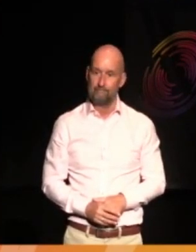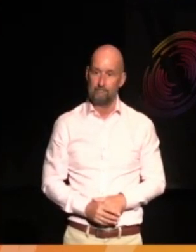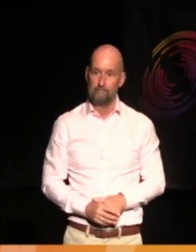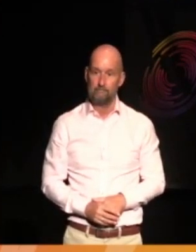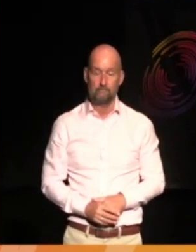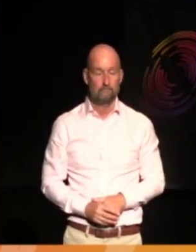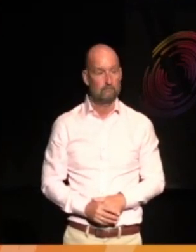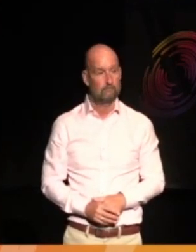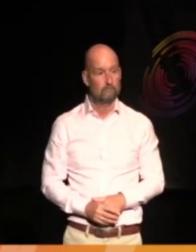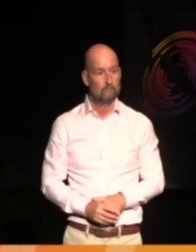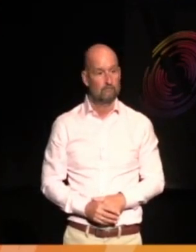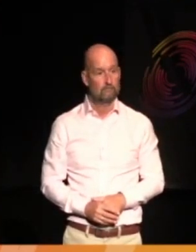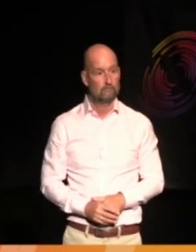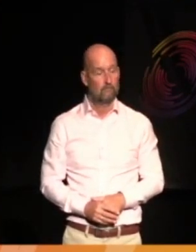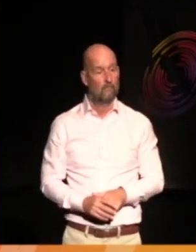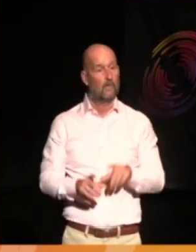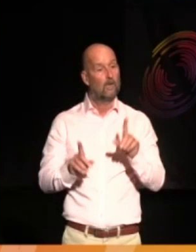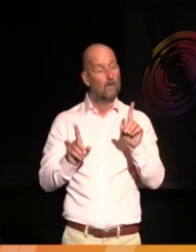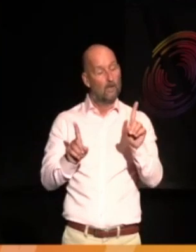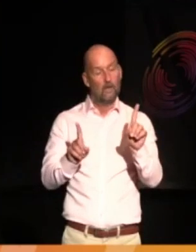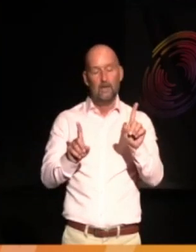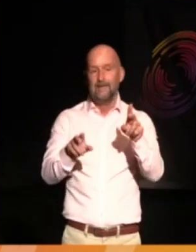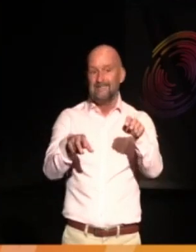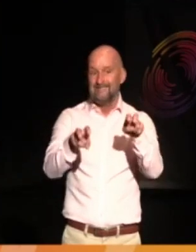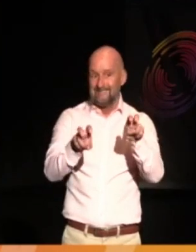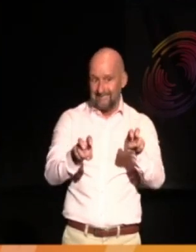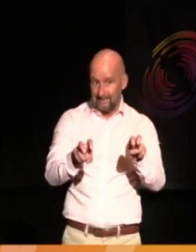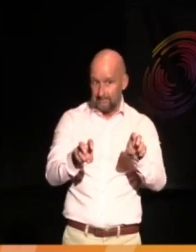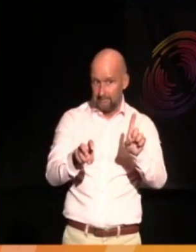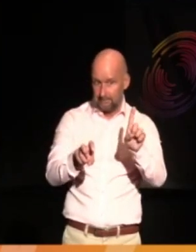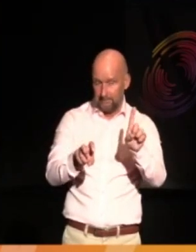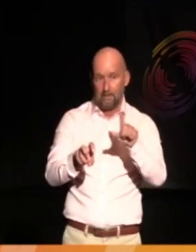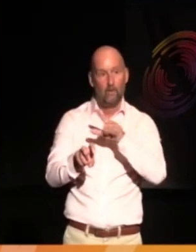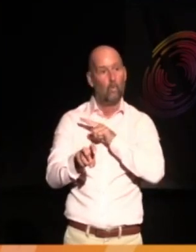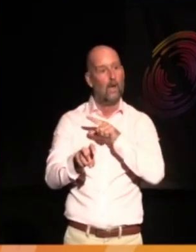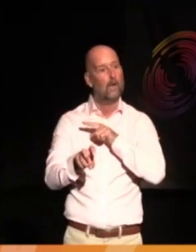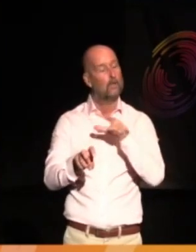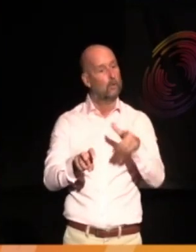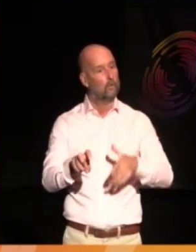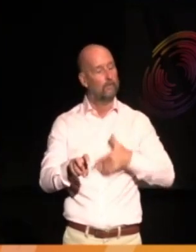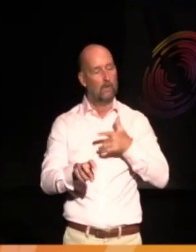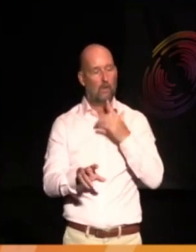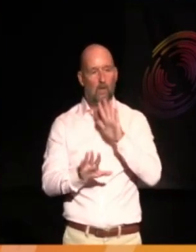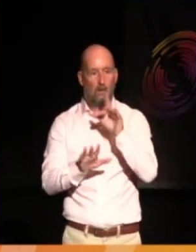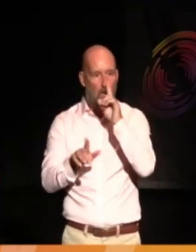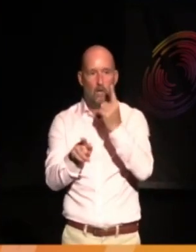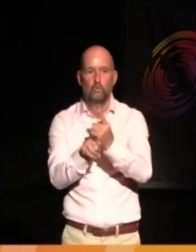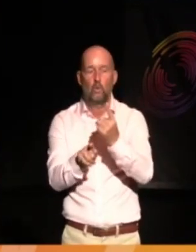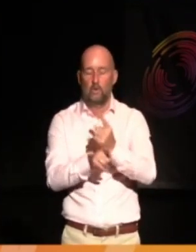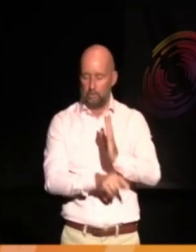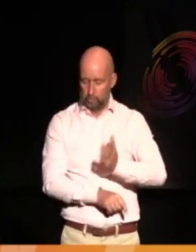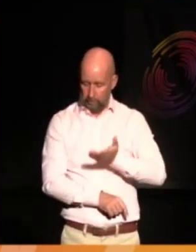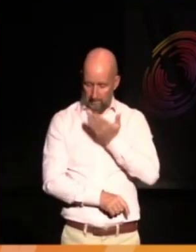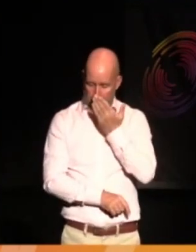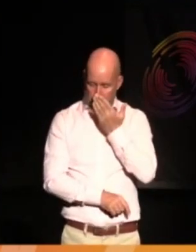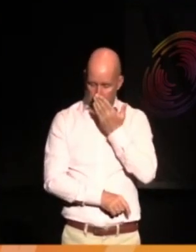Could you sit if you would feel that that brings shame and you wouldn't talk about it?